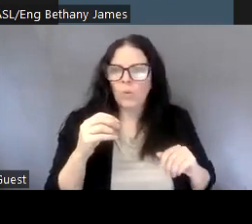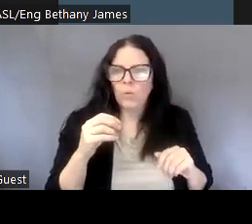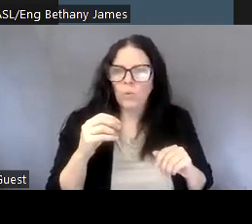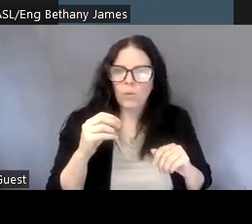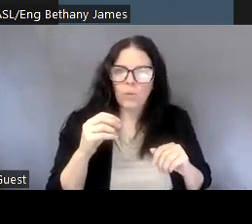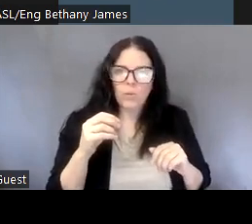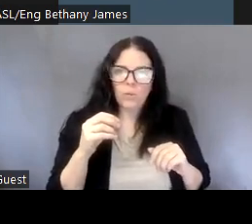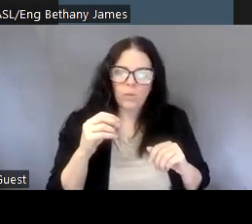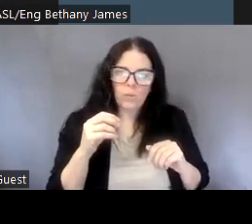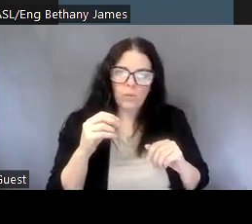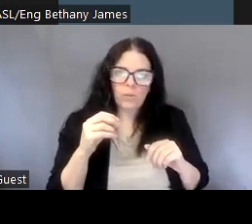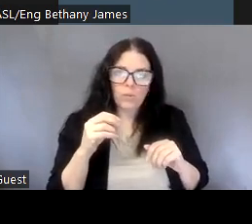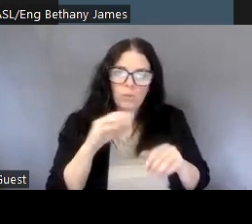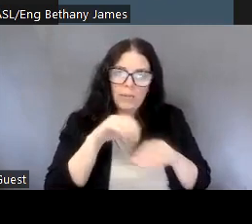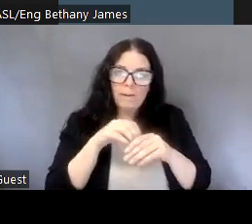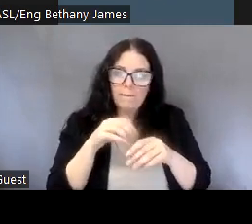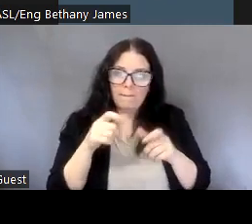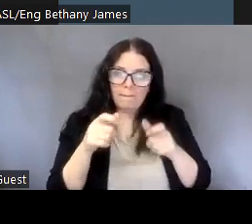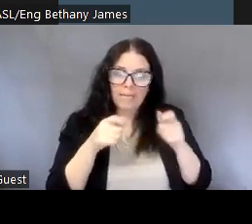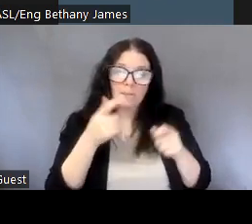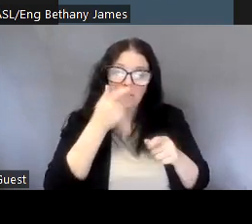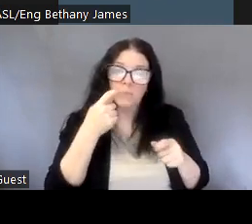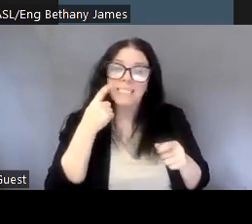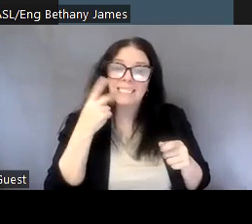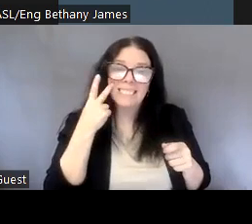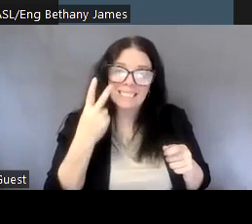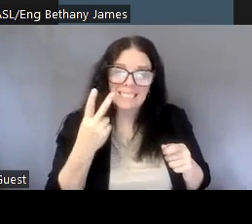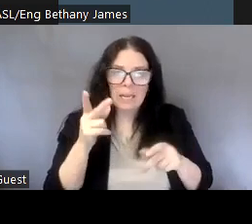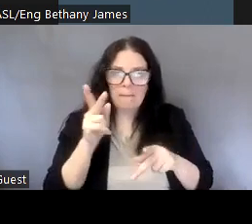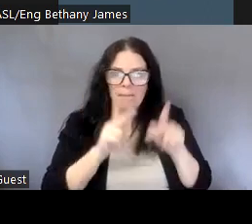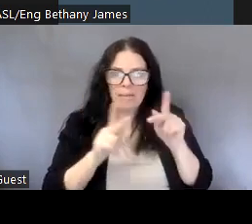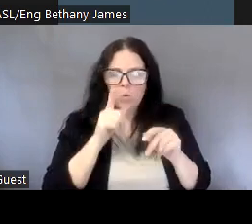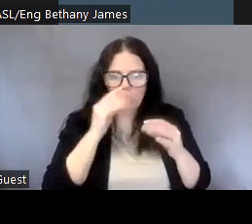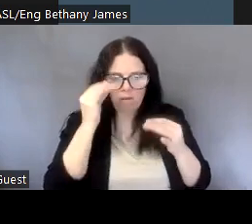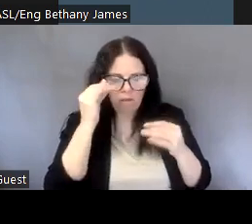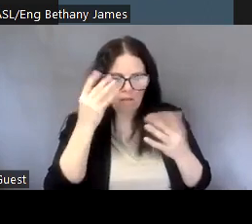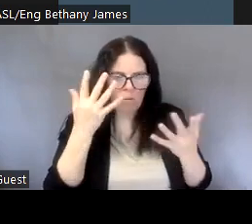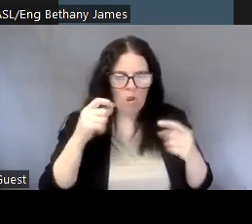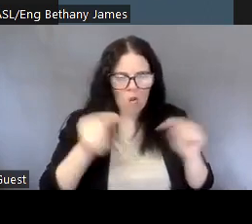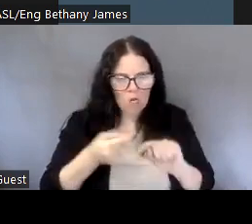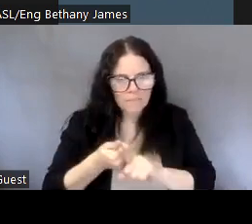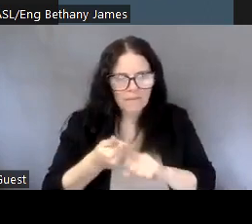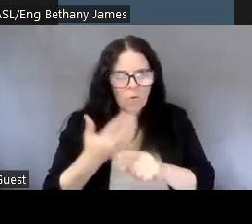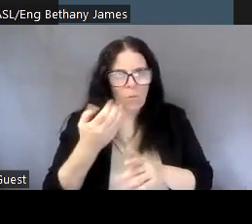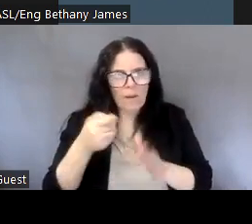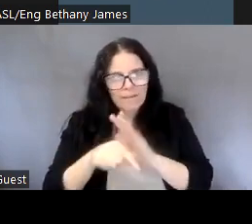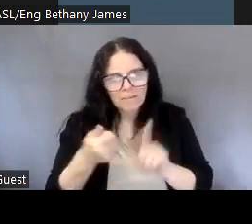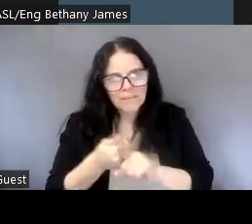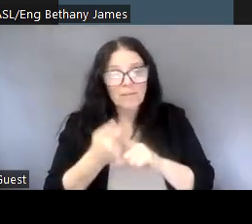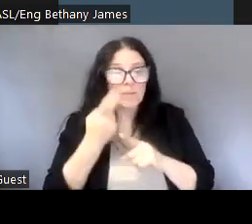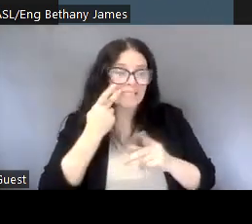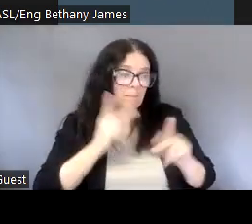incident, management, because we see suicidal ideation. We see attempts of suicide